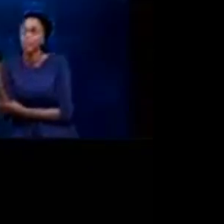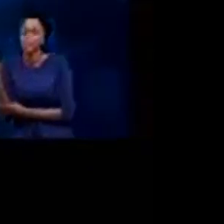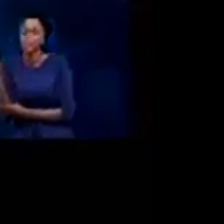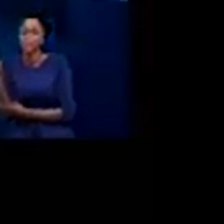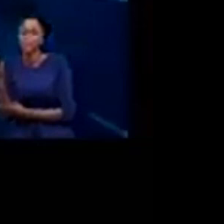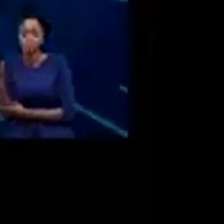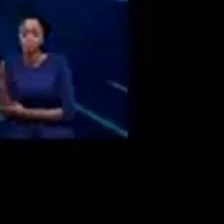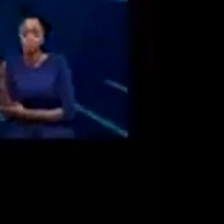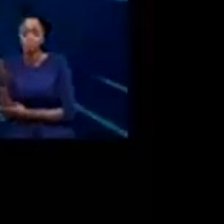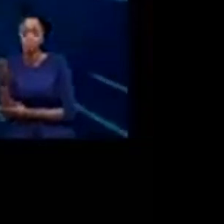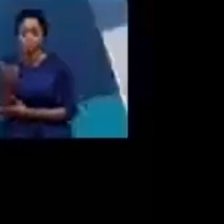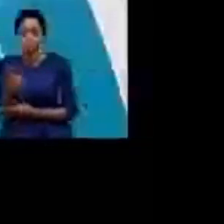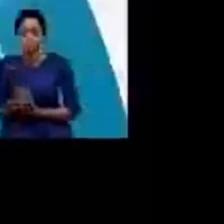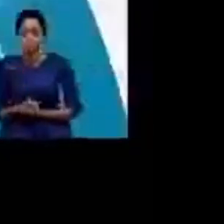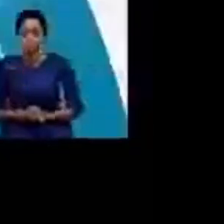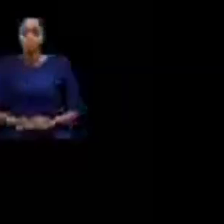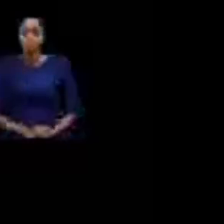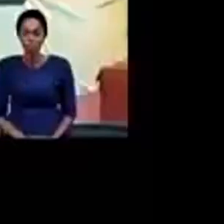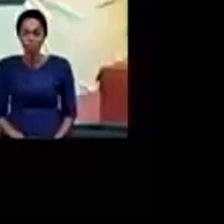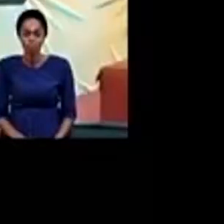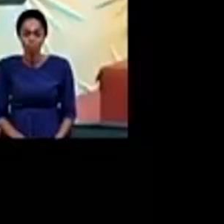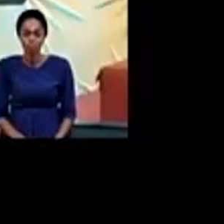hand.